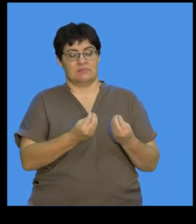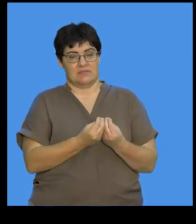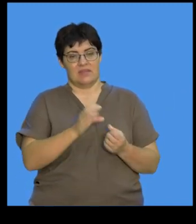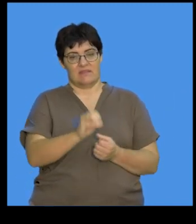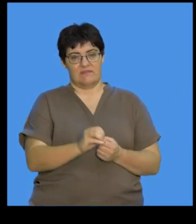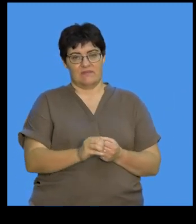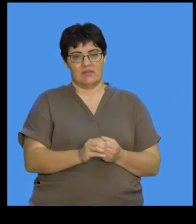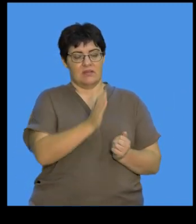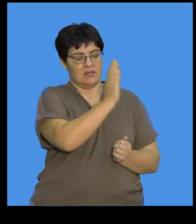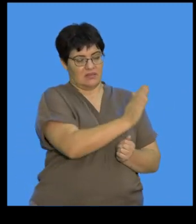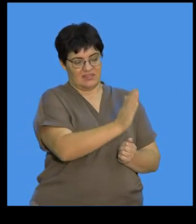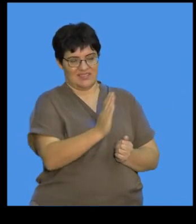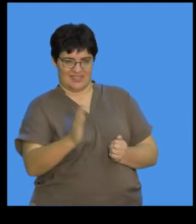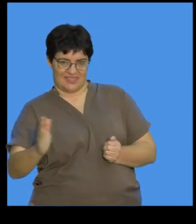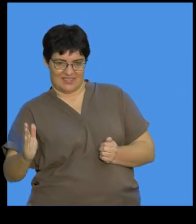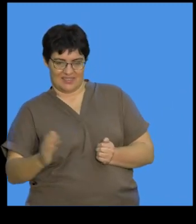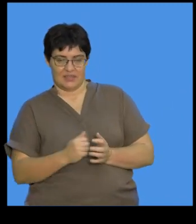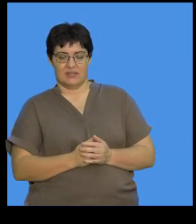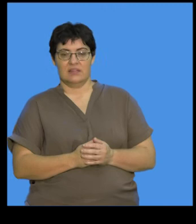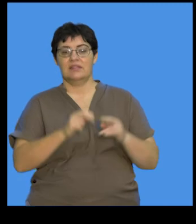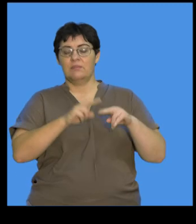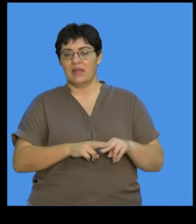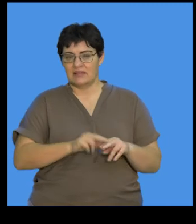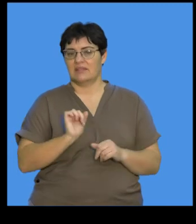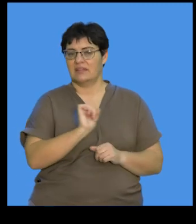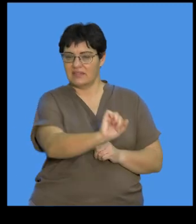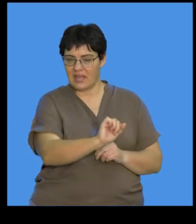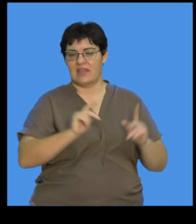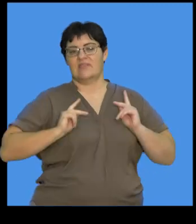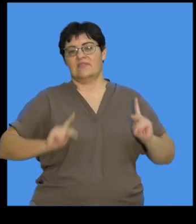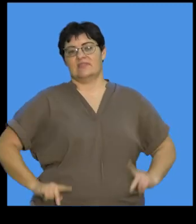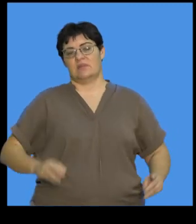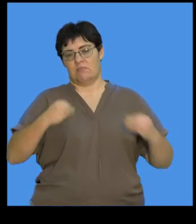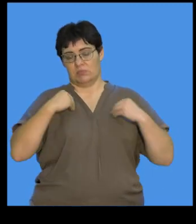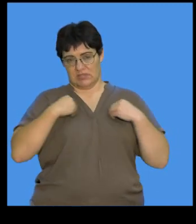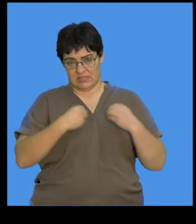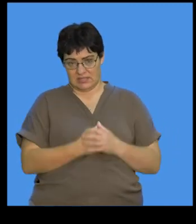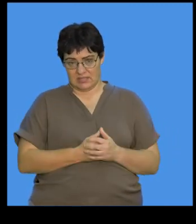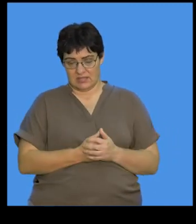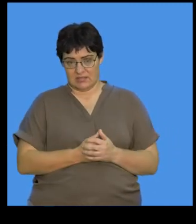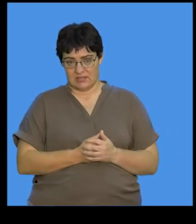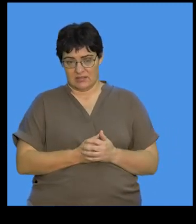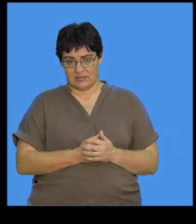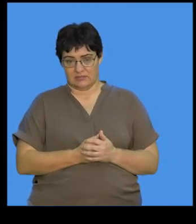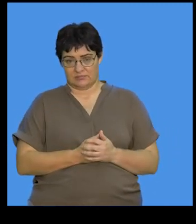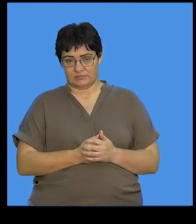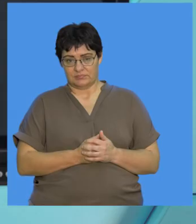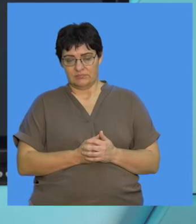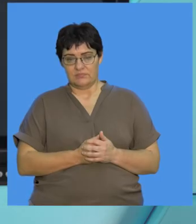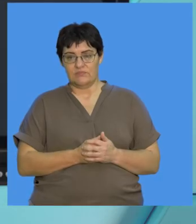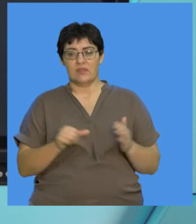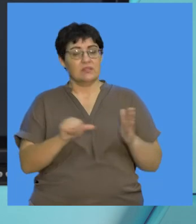of sequence, you know, in terms of their physical properties. So very, very important is that, you know,